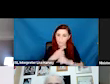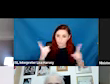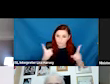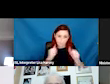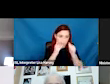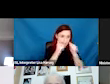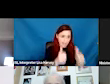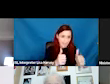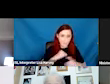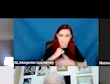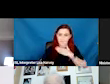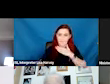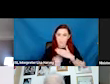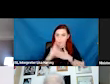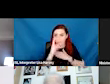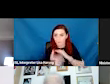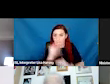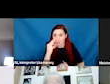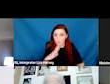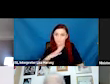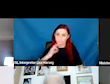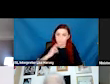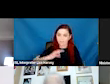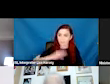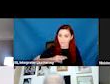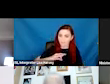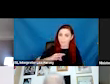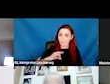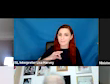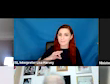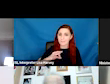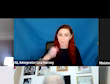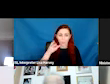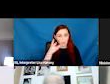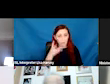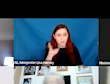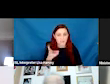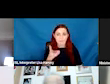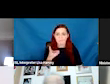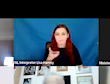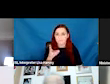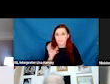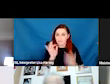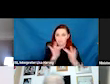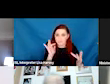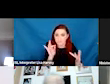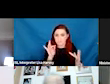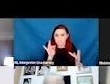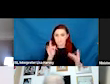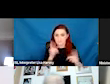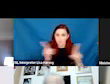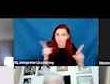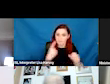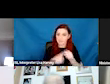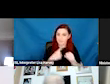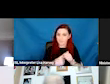attended. Hopefully you found that very useful, and we will be in contact with people who